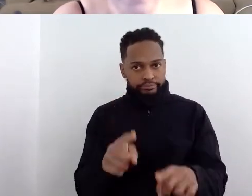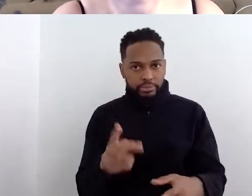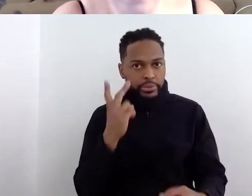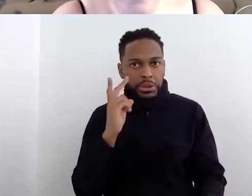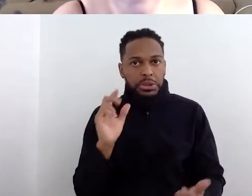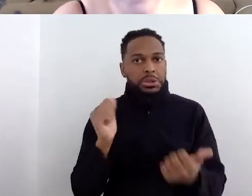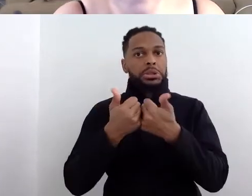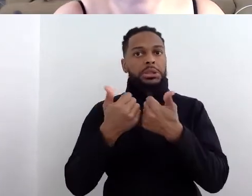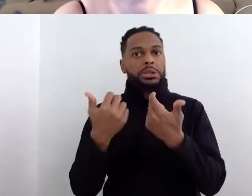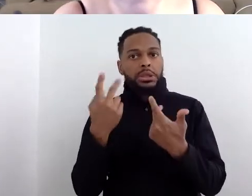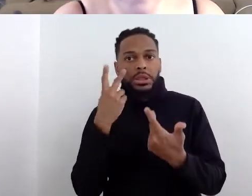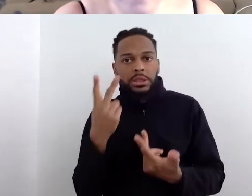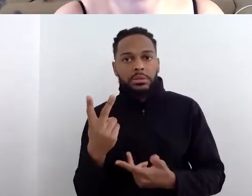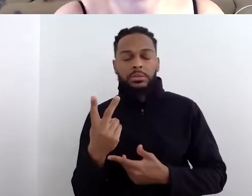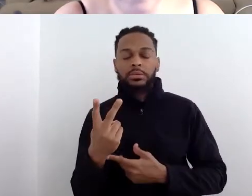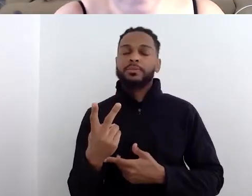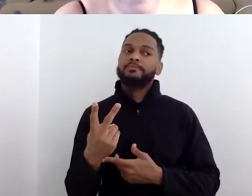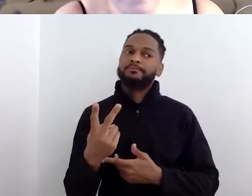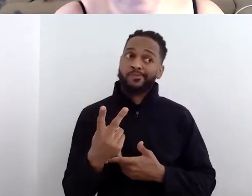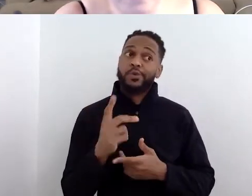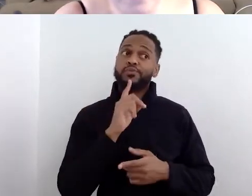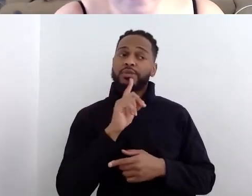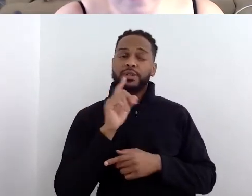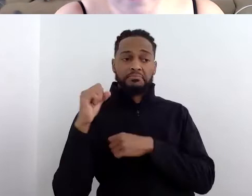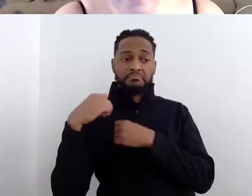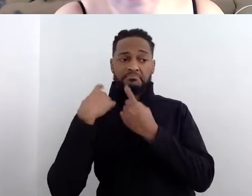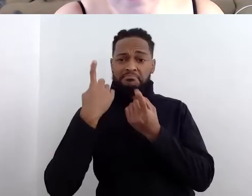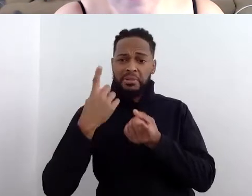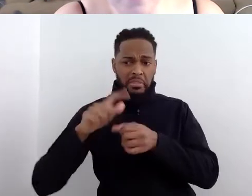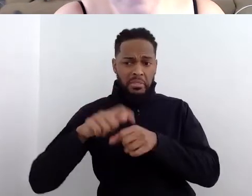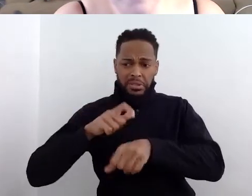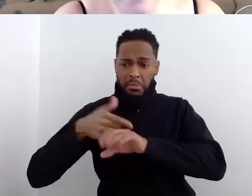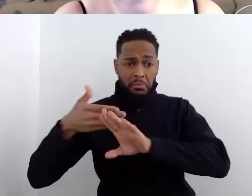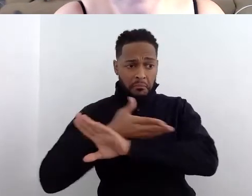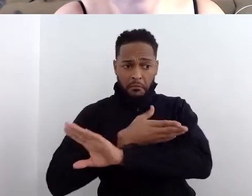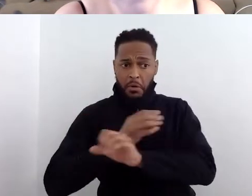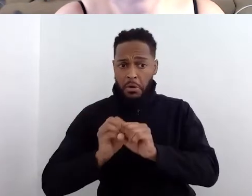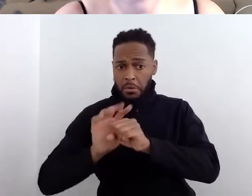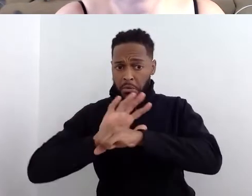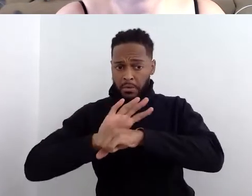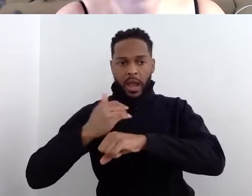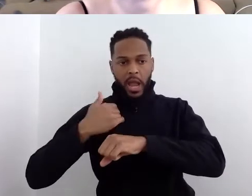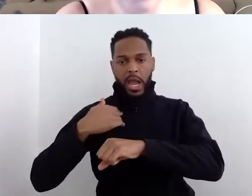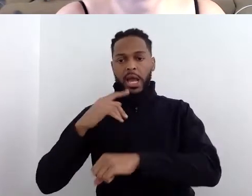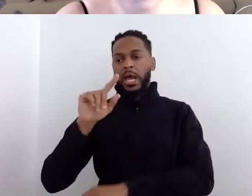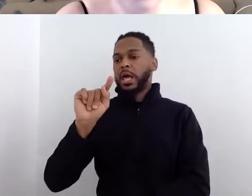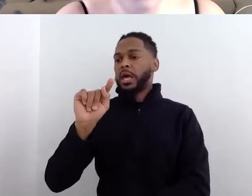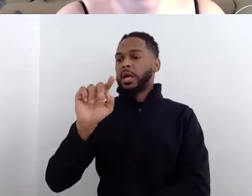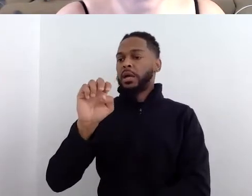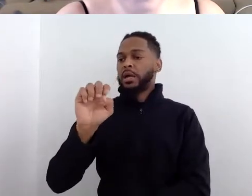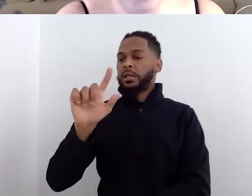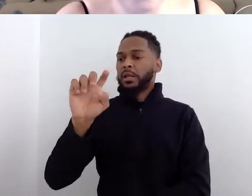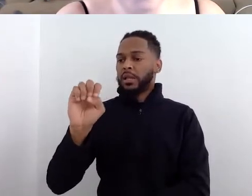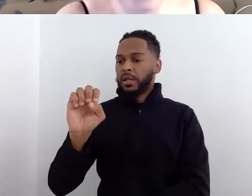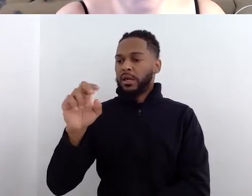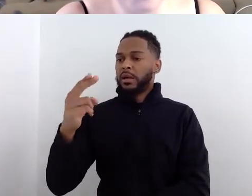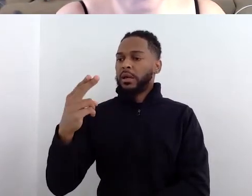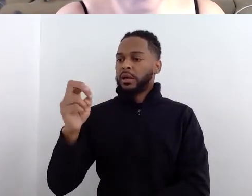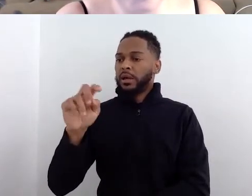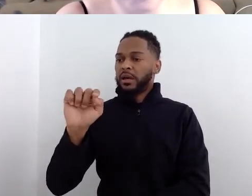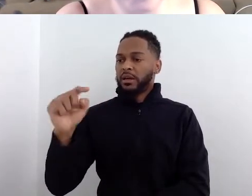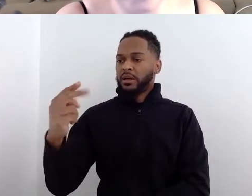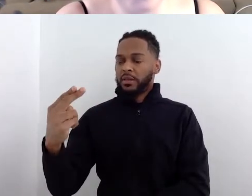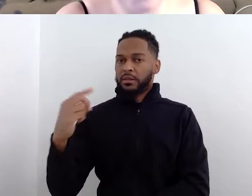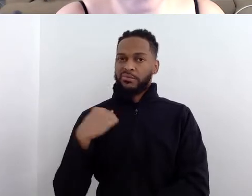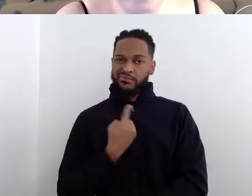nobody really used it. I think we as doctors always thought patients would rather be seen in person. So when